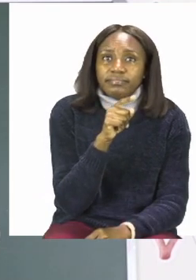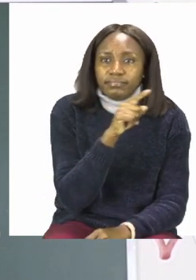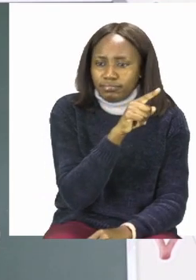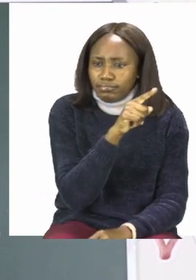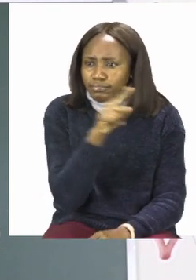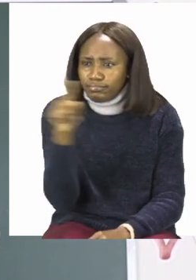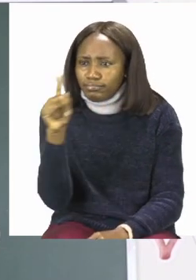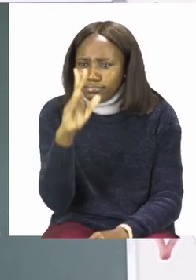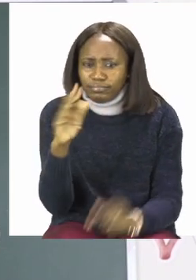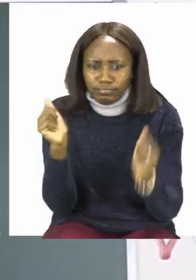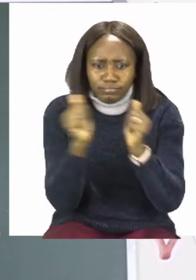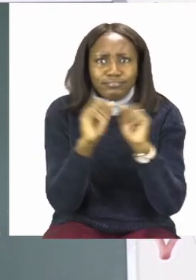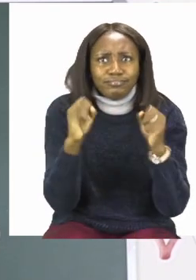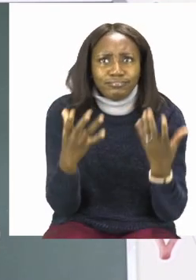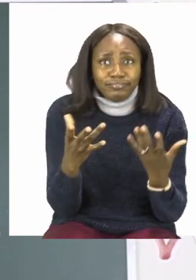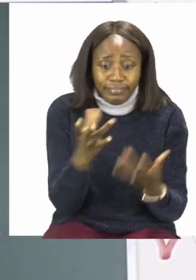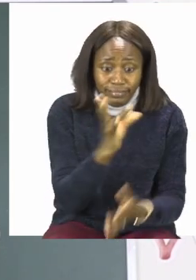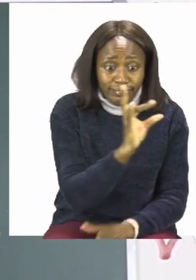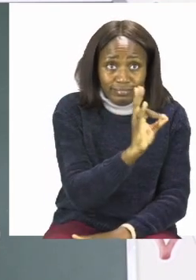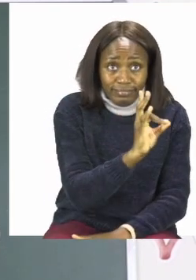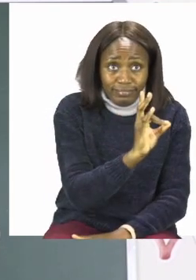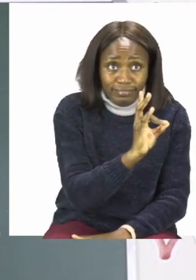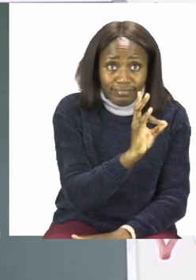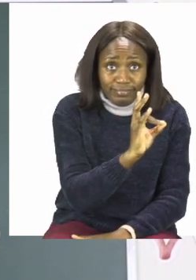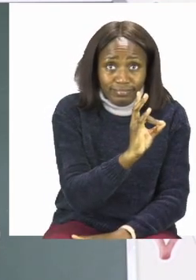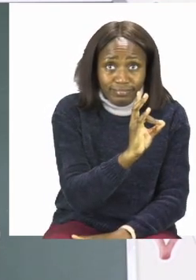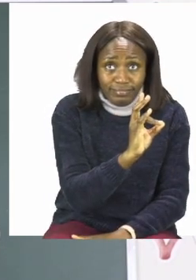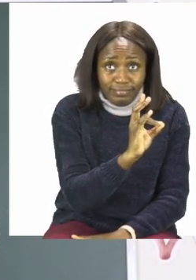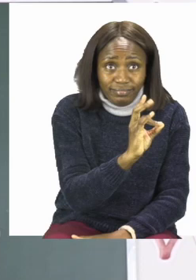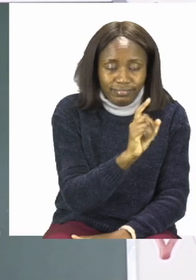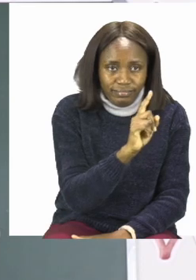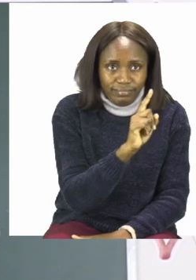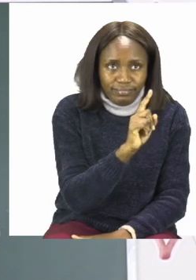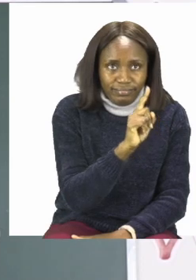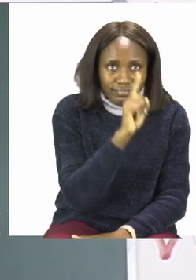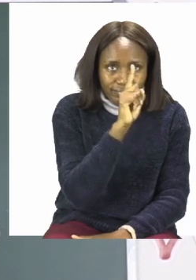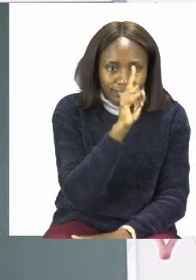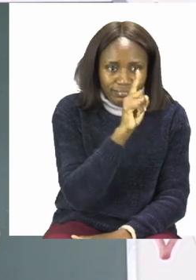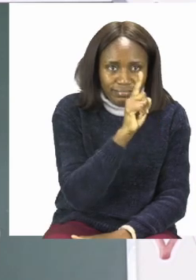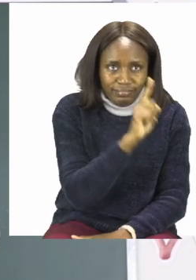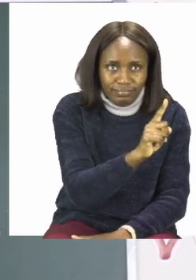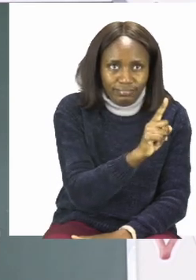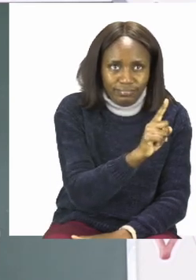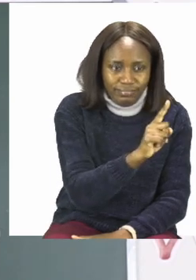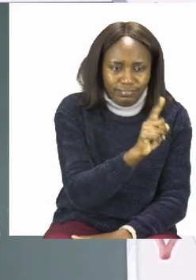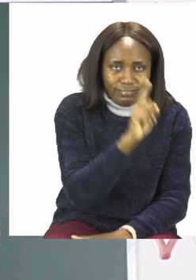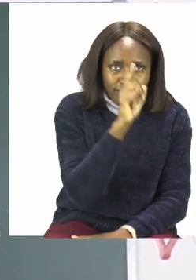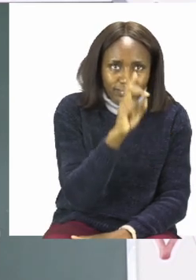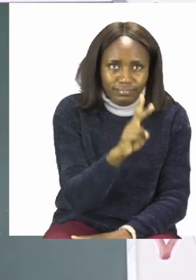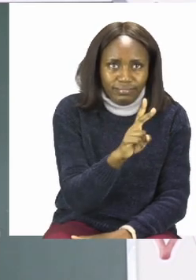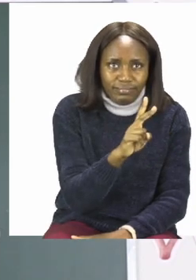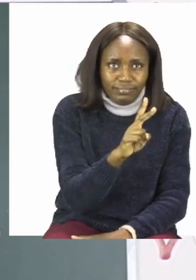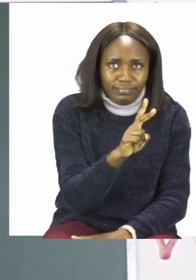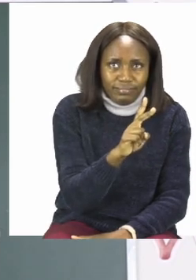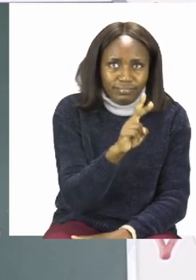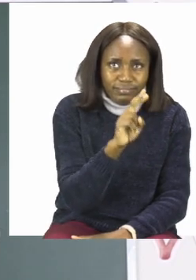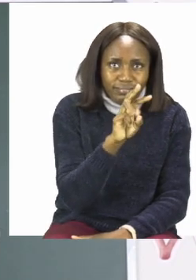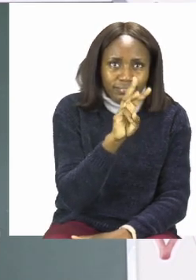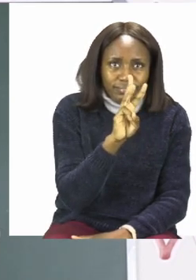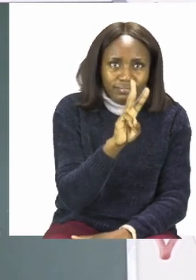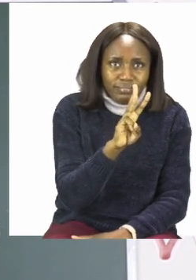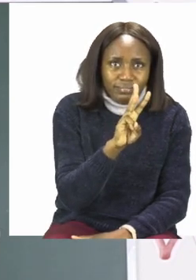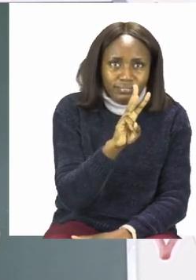of people altogether. I want you to count your people and I will also count my people. 1, 2,